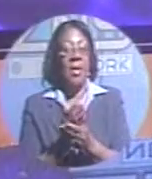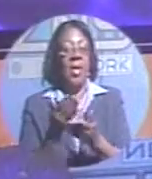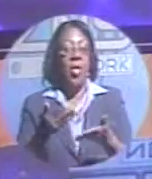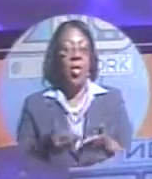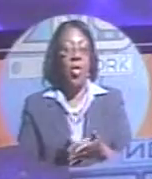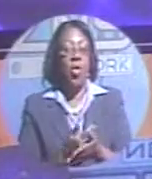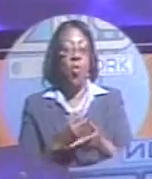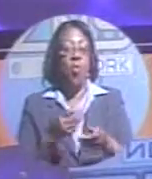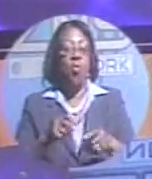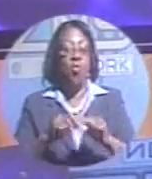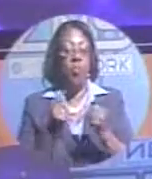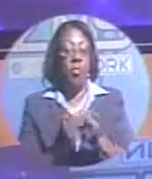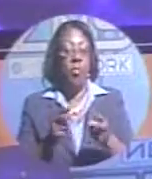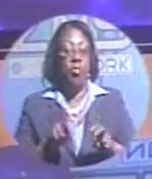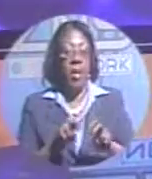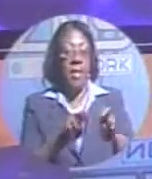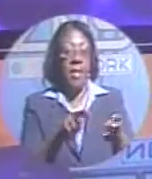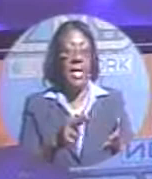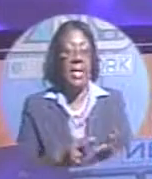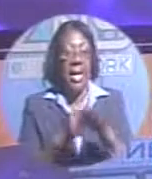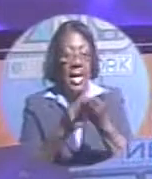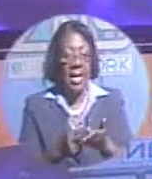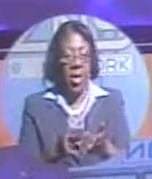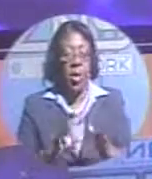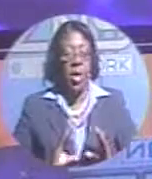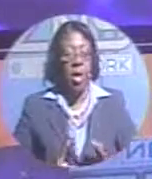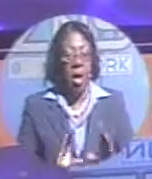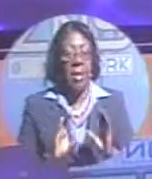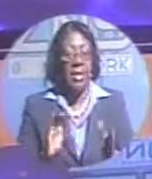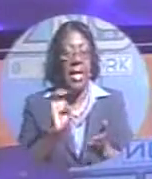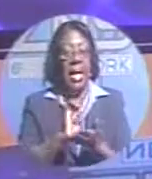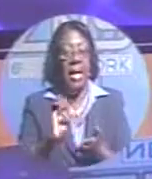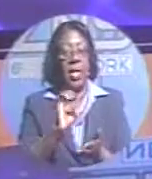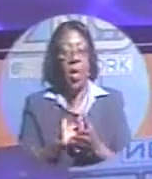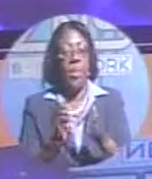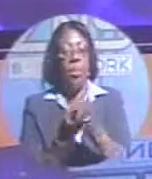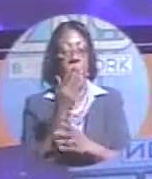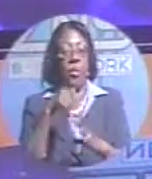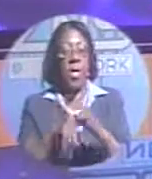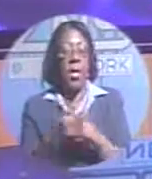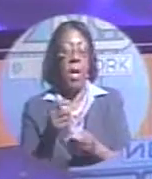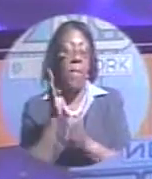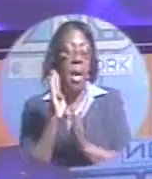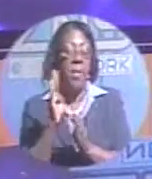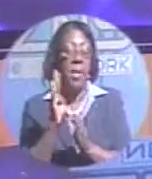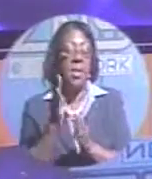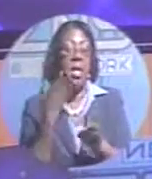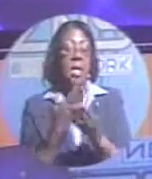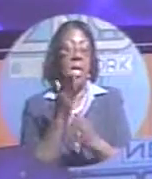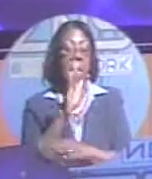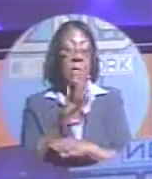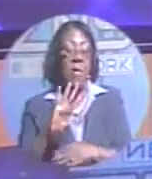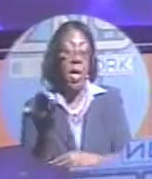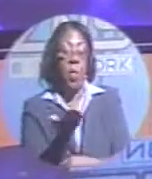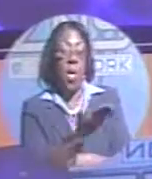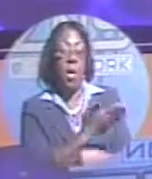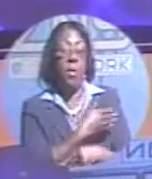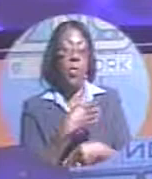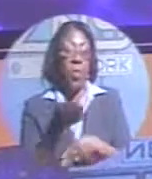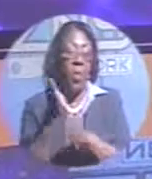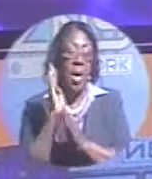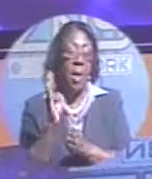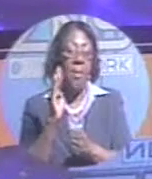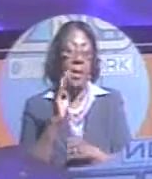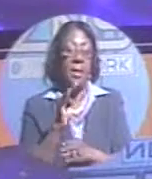New trade missions are being mounted to help boost economic growth for the Bahamas. Good evening and welcome to the Bahamas Tonight Weekend Edition. I'm